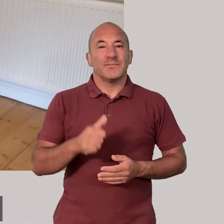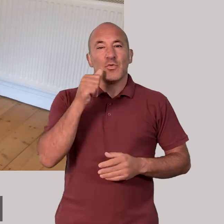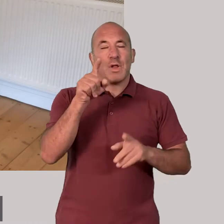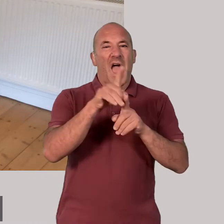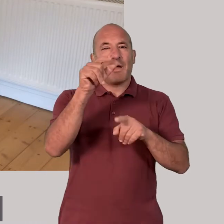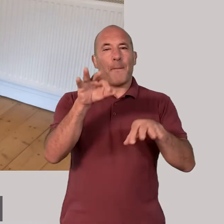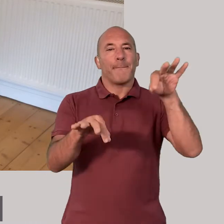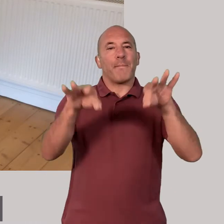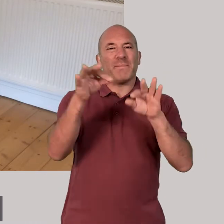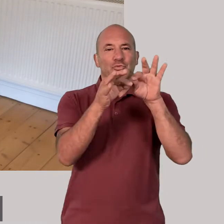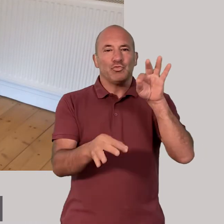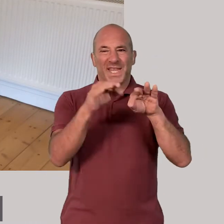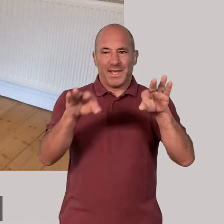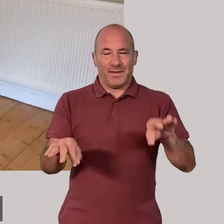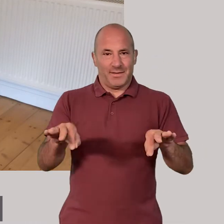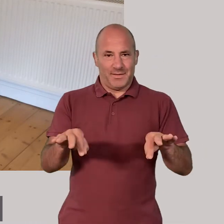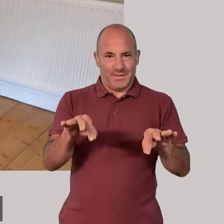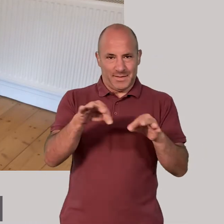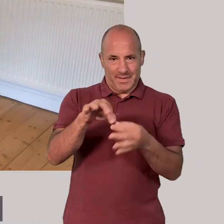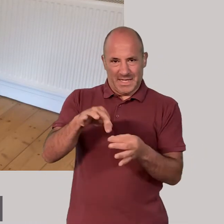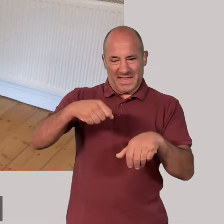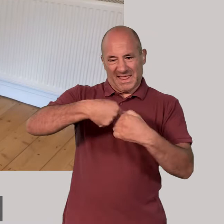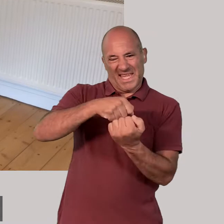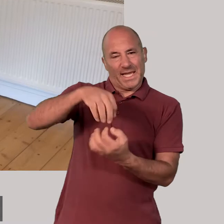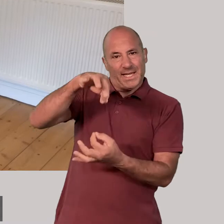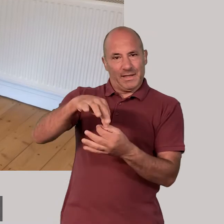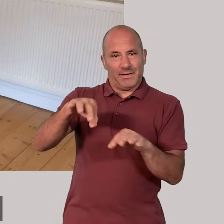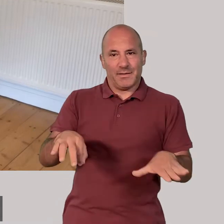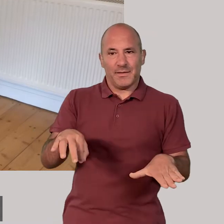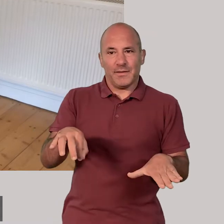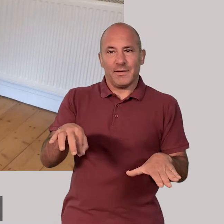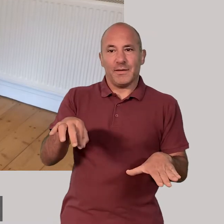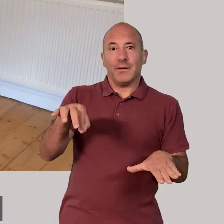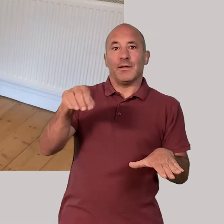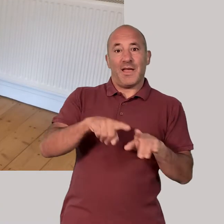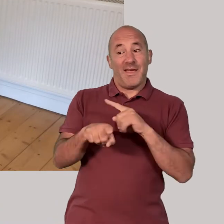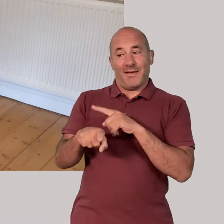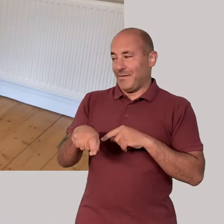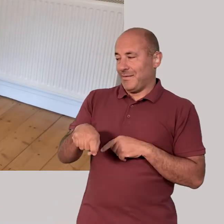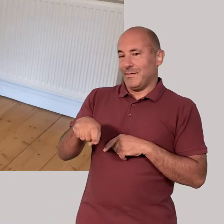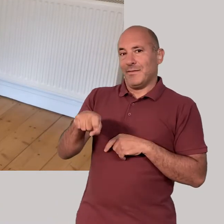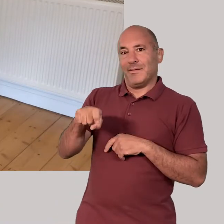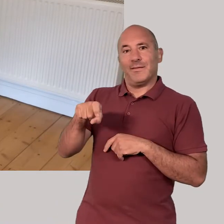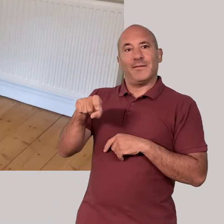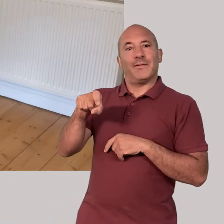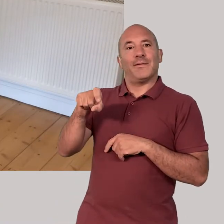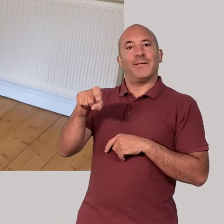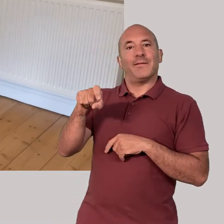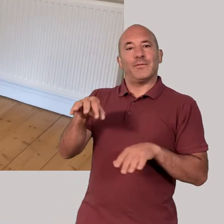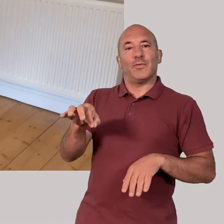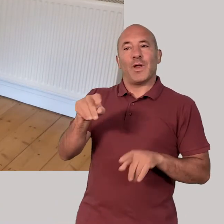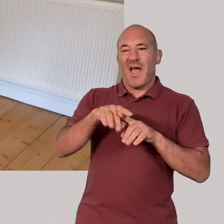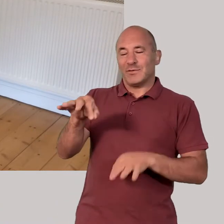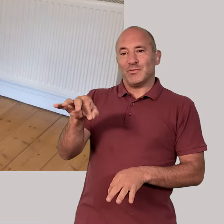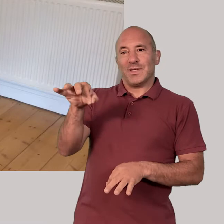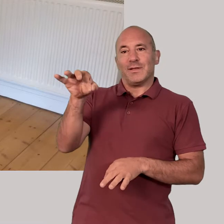And then, as though you've got a puppet string attached to this knee, let it lift up. So it's coming up ever